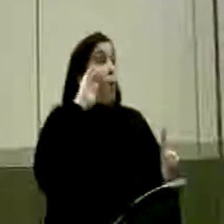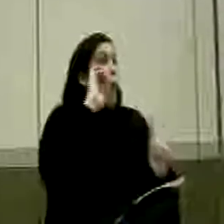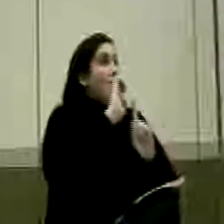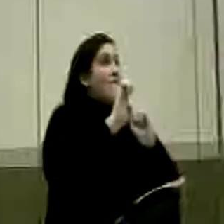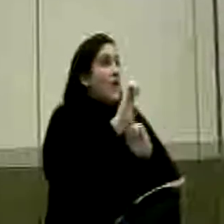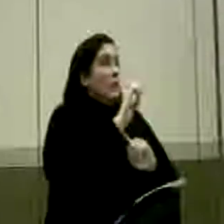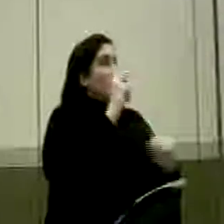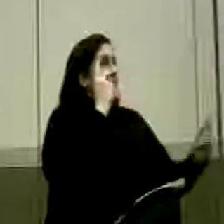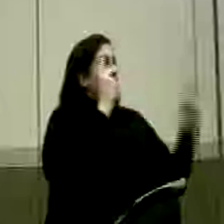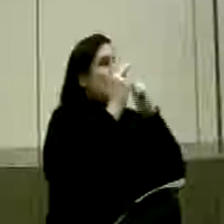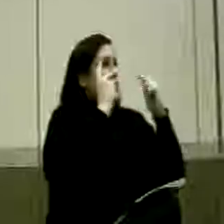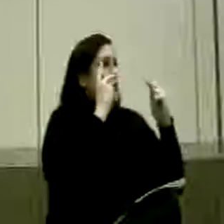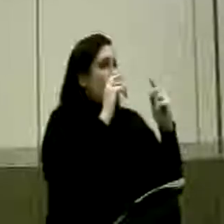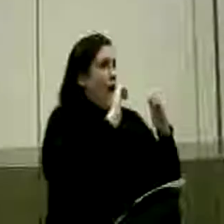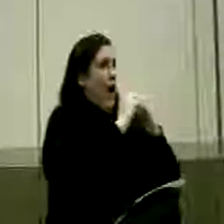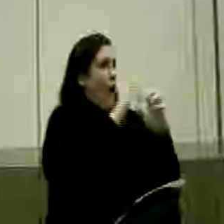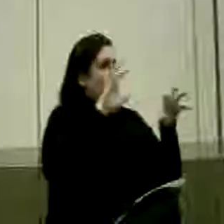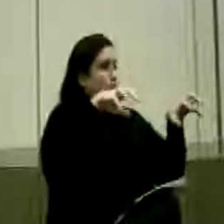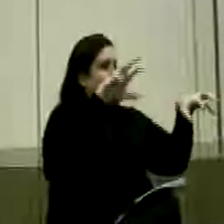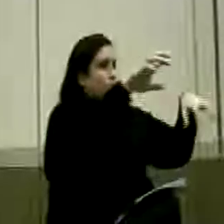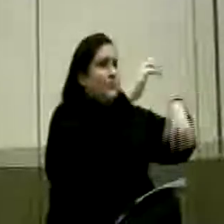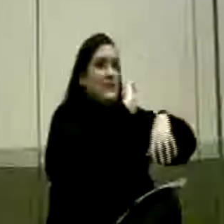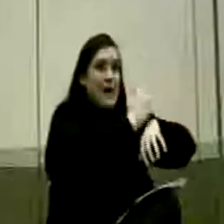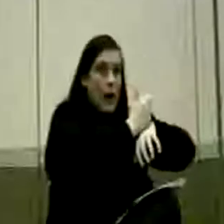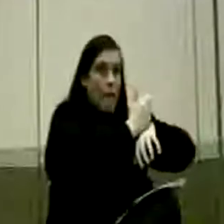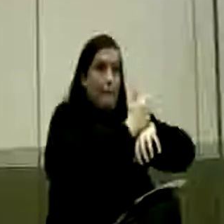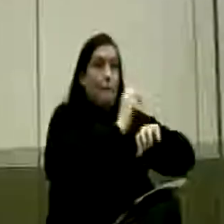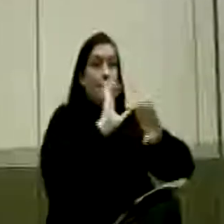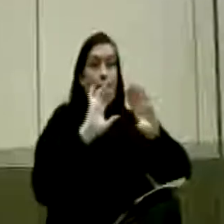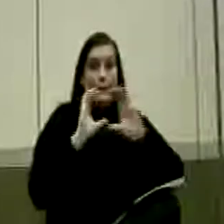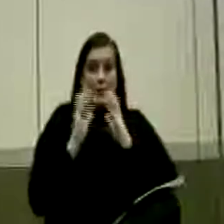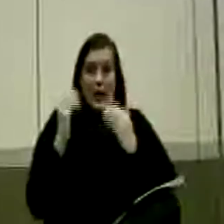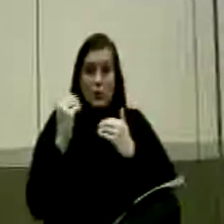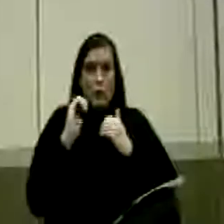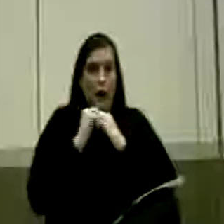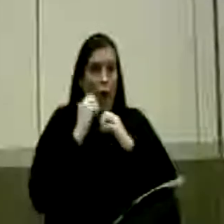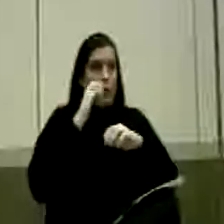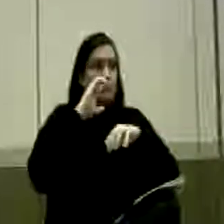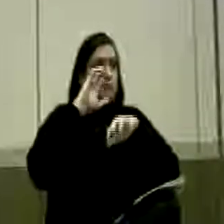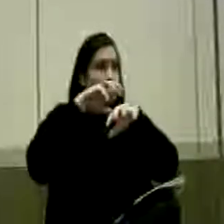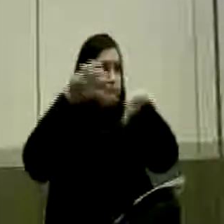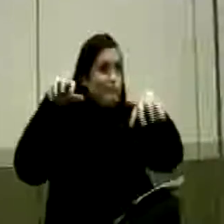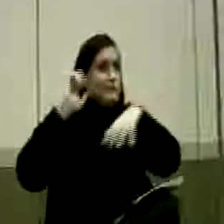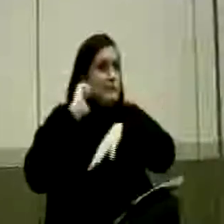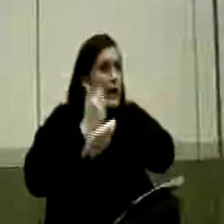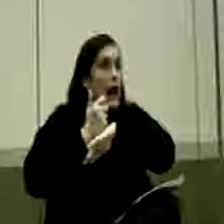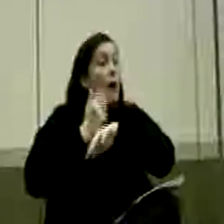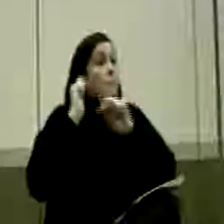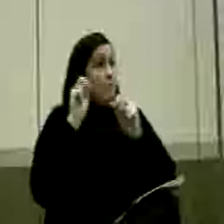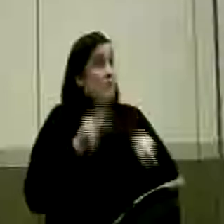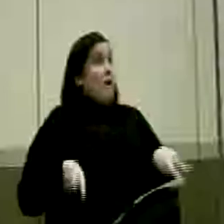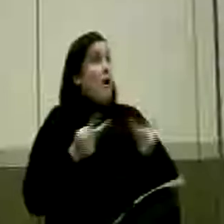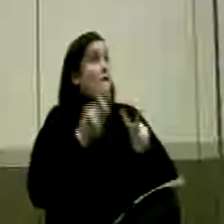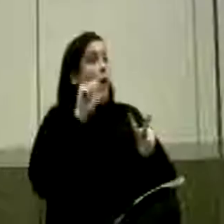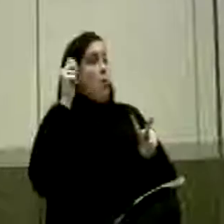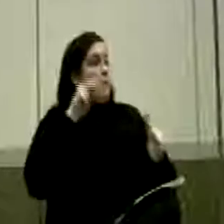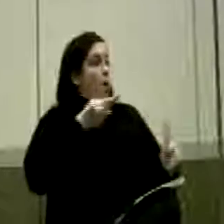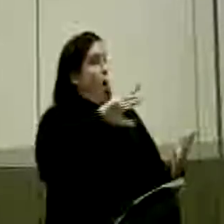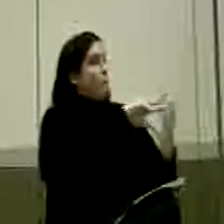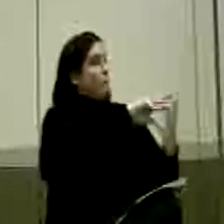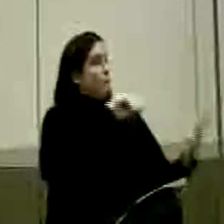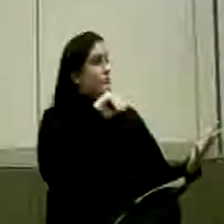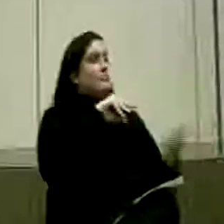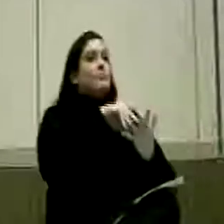visual environments in the home environment, and also in the classrooms, and then that can be valuable for other people, to